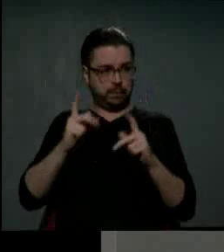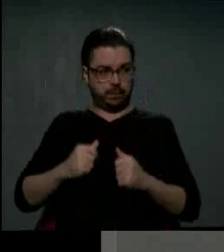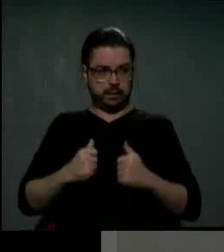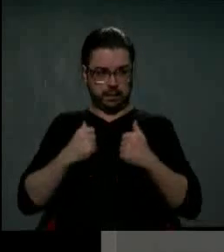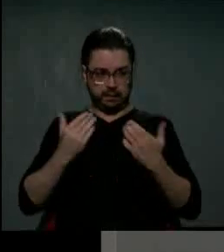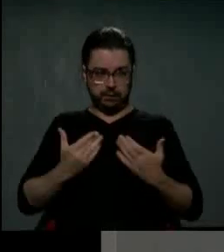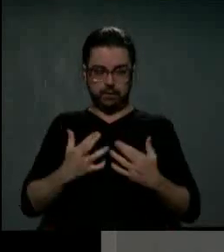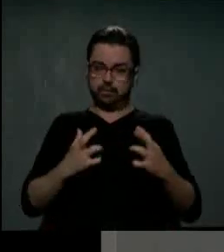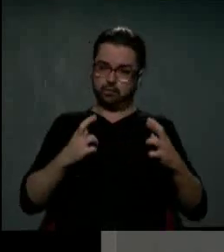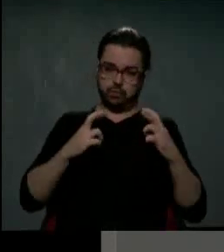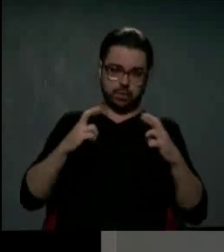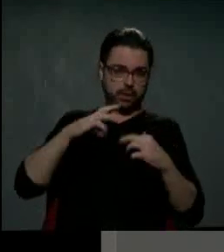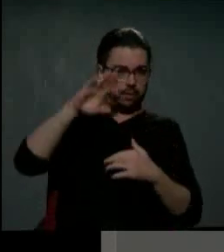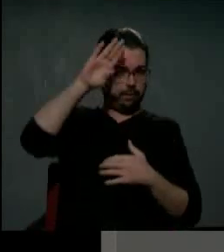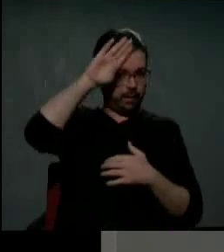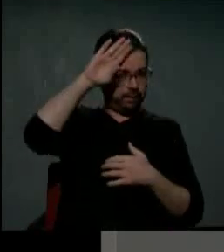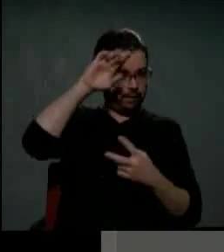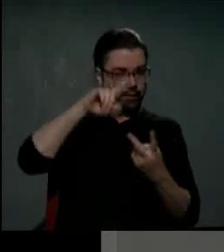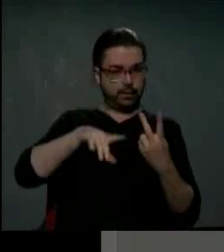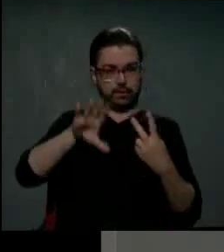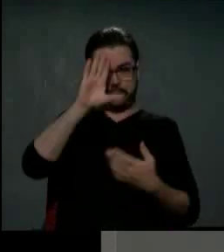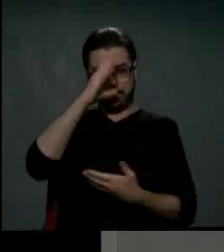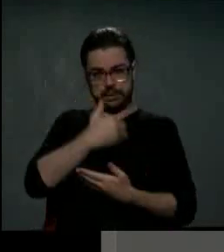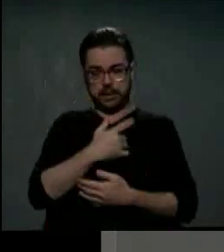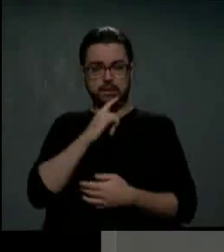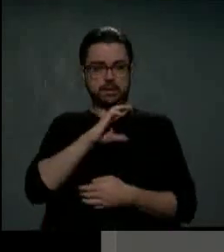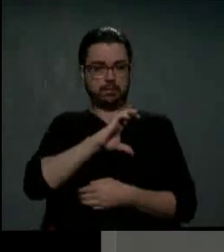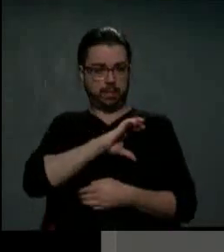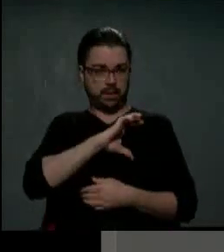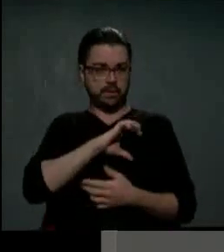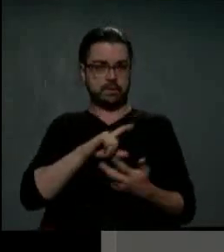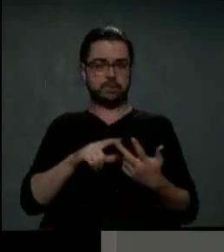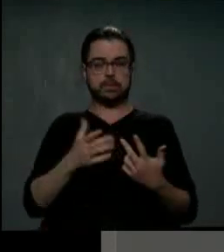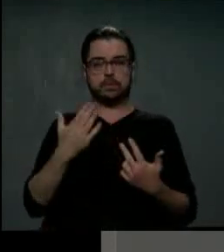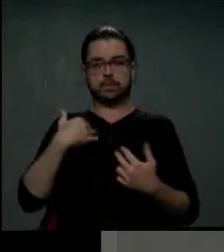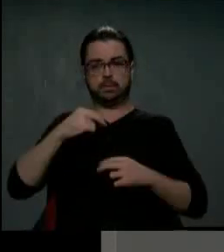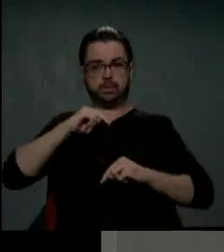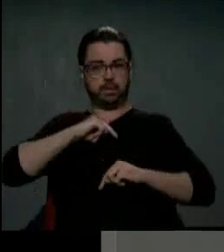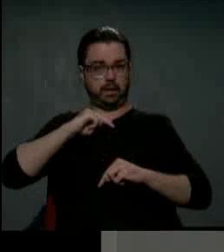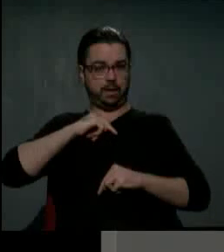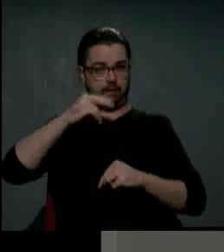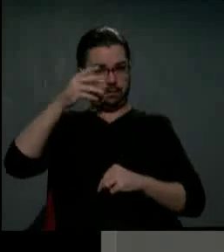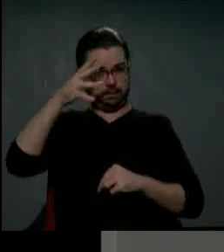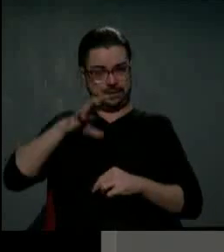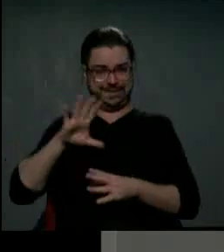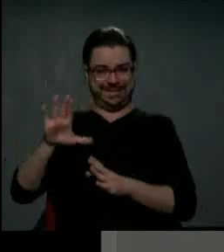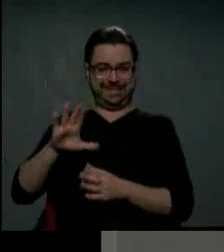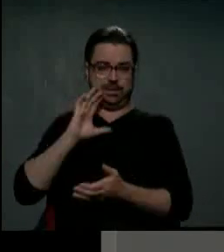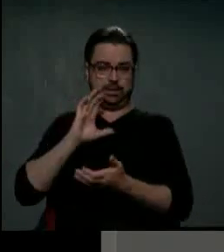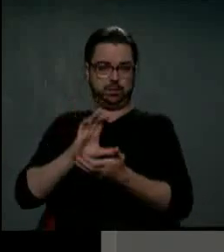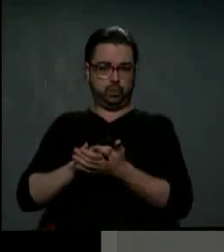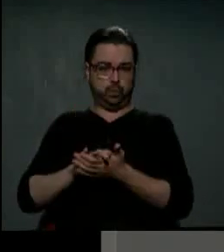retired firefighter whose son is a policeman, a retired Navy seaman's widow. That's an office